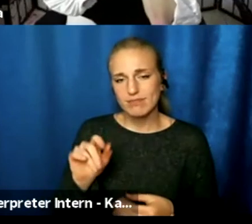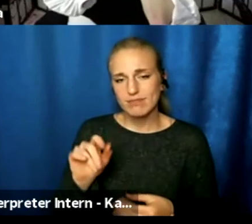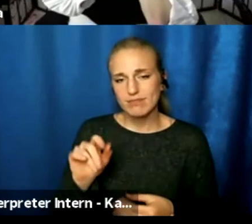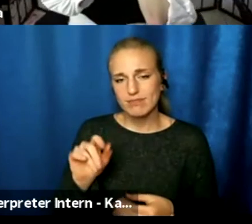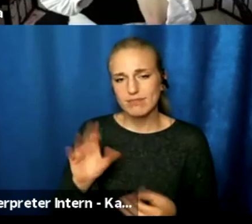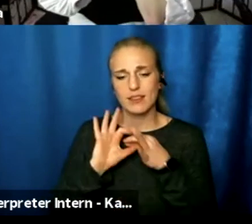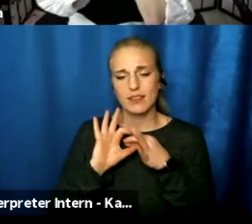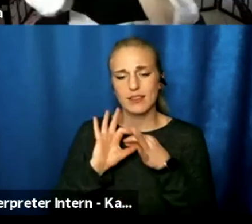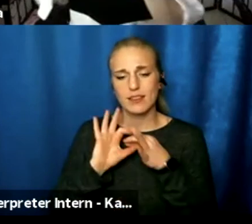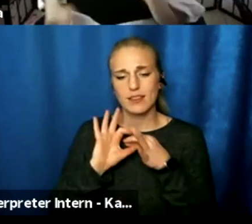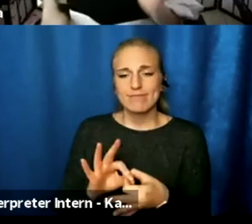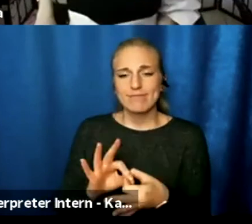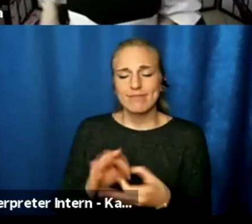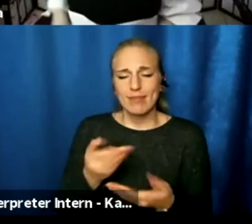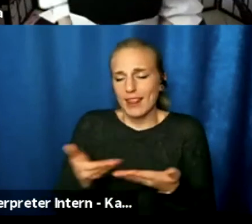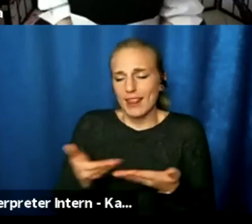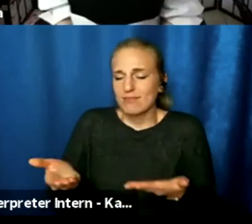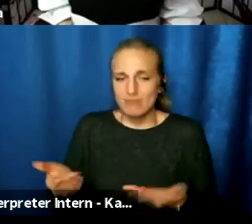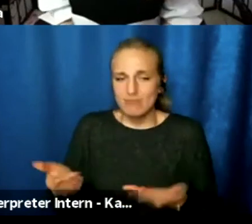element,